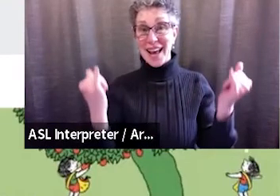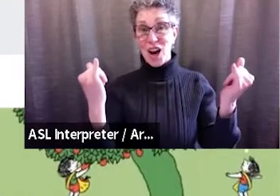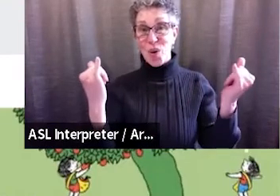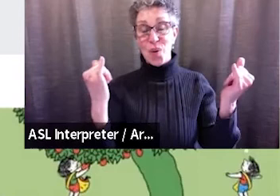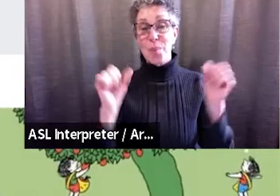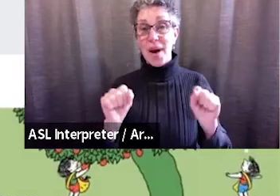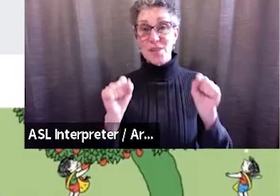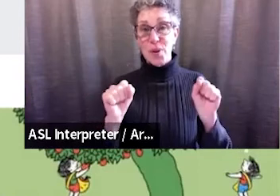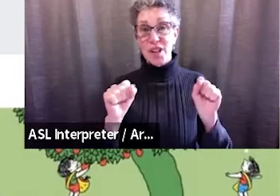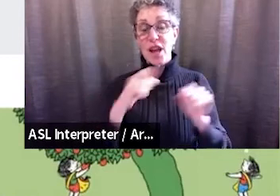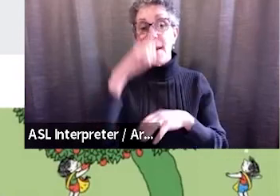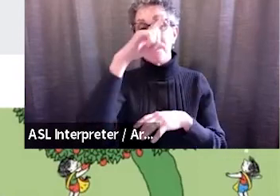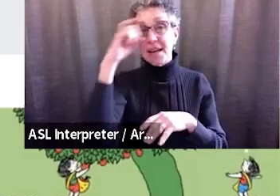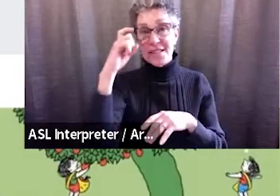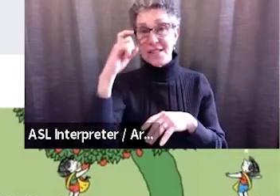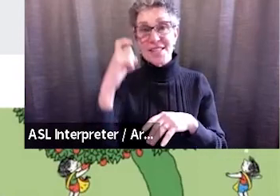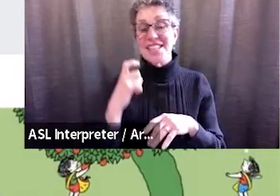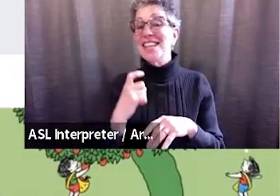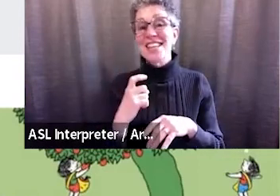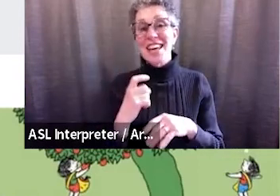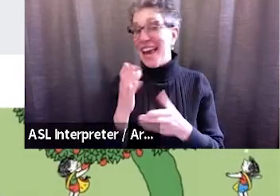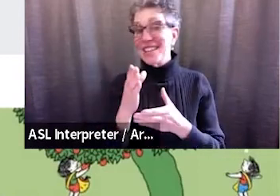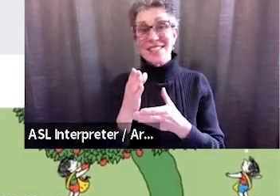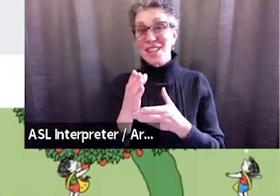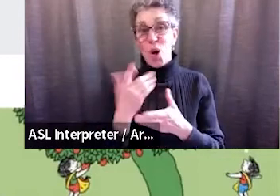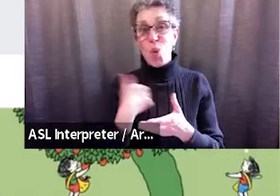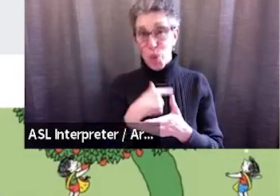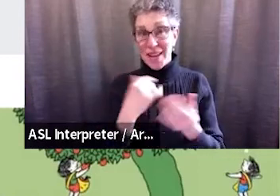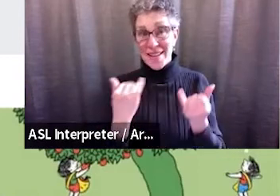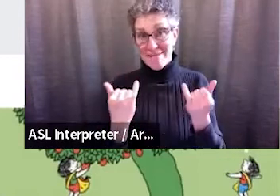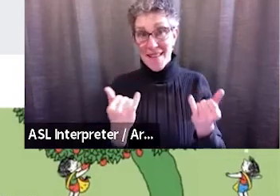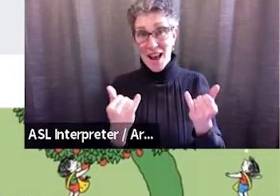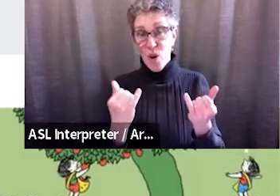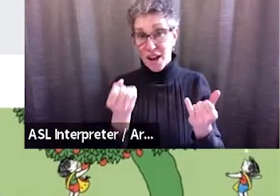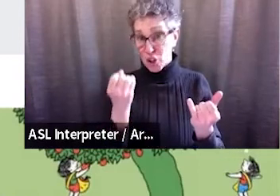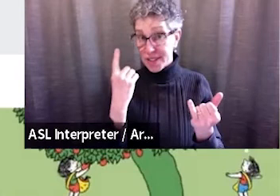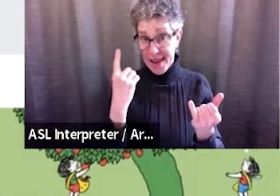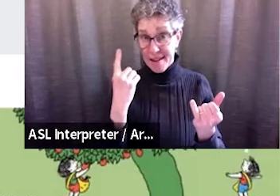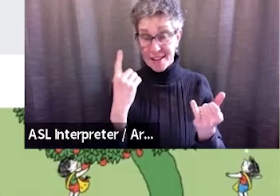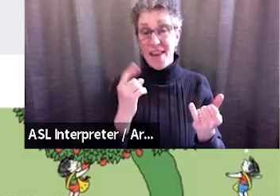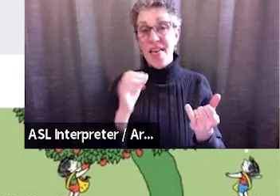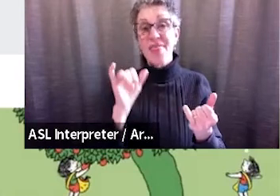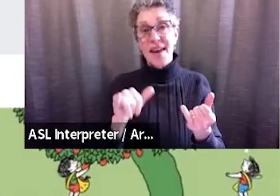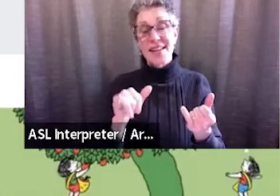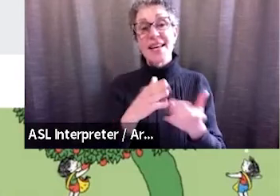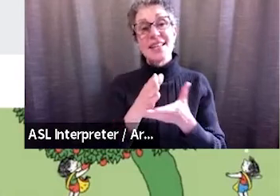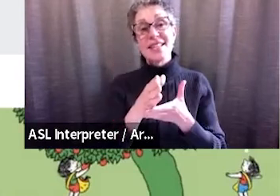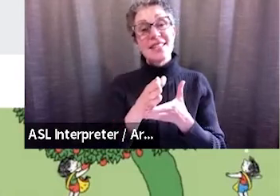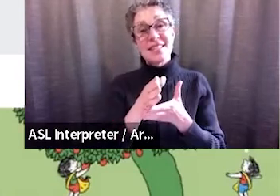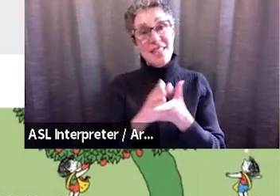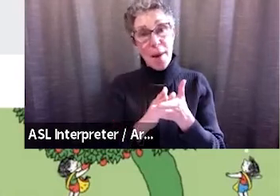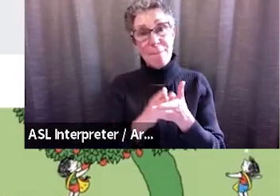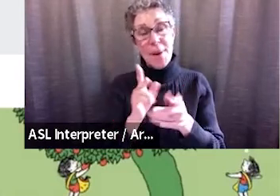have deep-seated ableist ideas about which privileges are okay for some people to access, but not okay